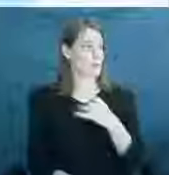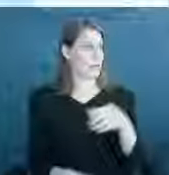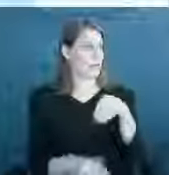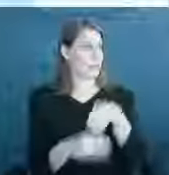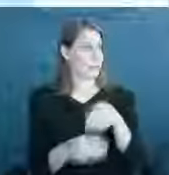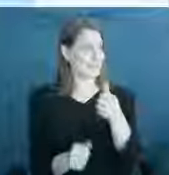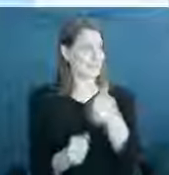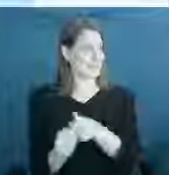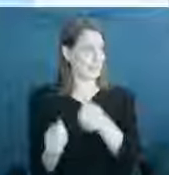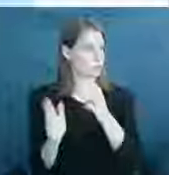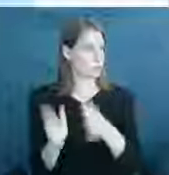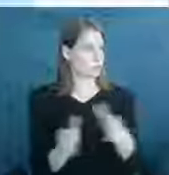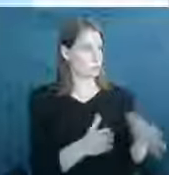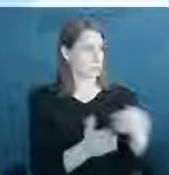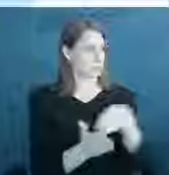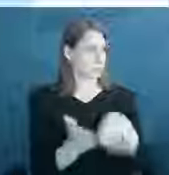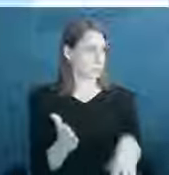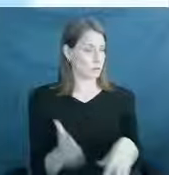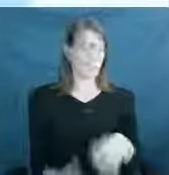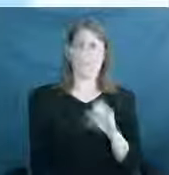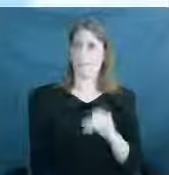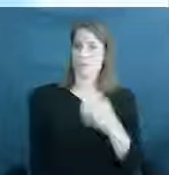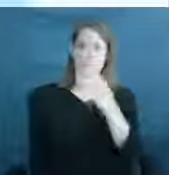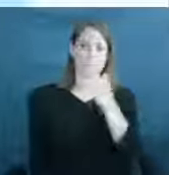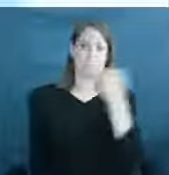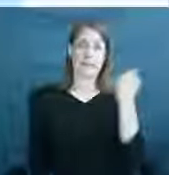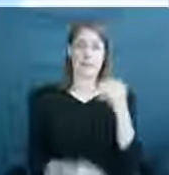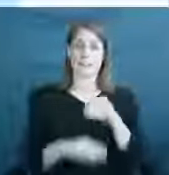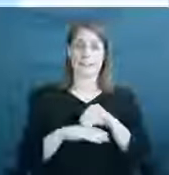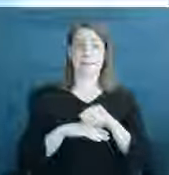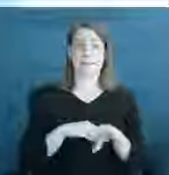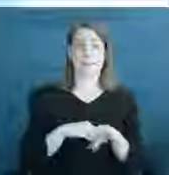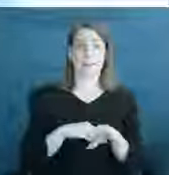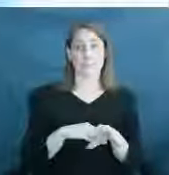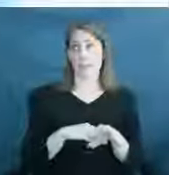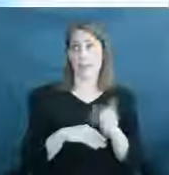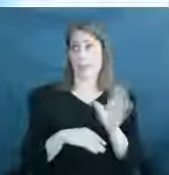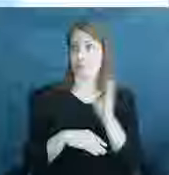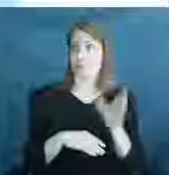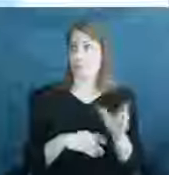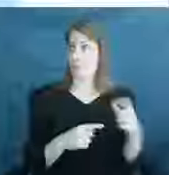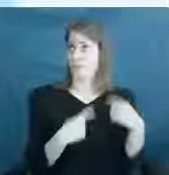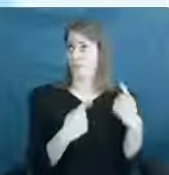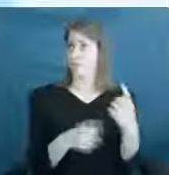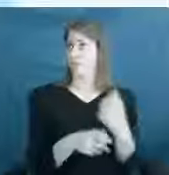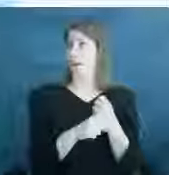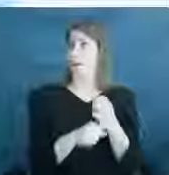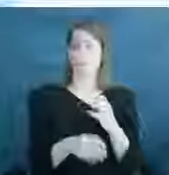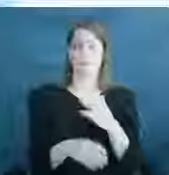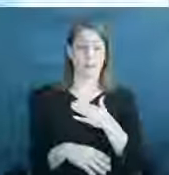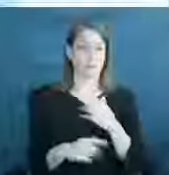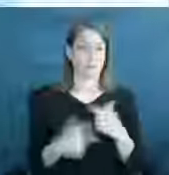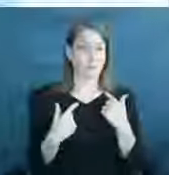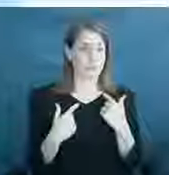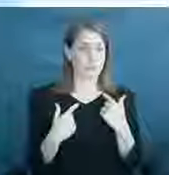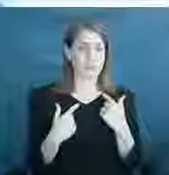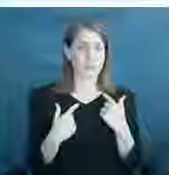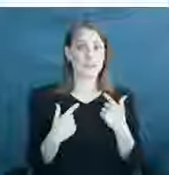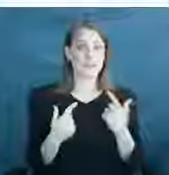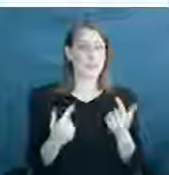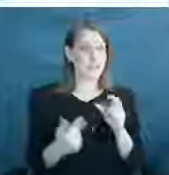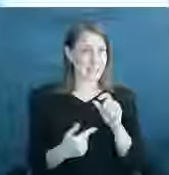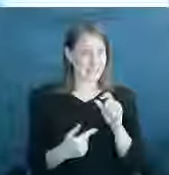like in every single one of these students, or leave. And it was the best advice I have ever been given in my